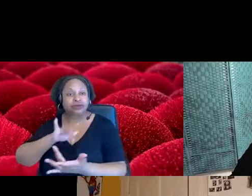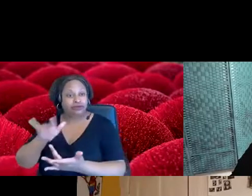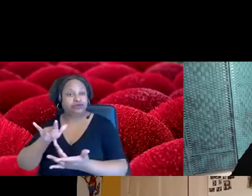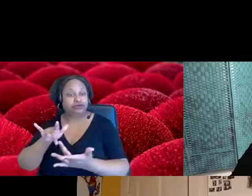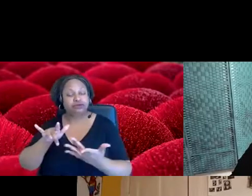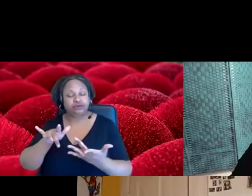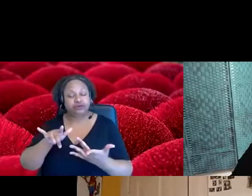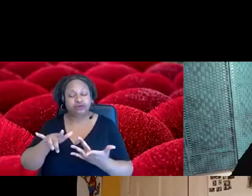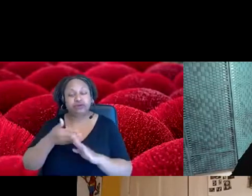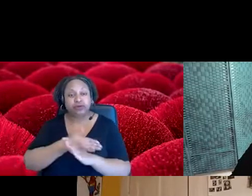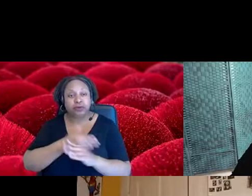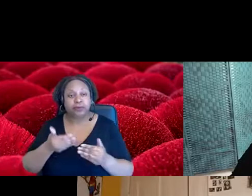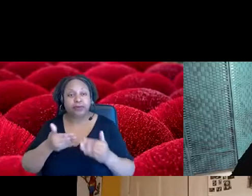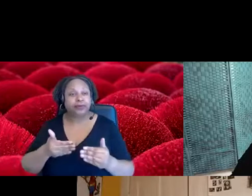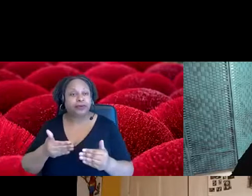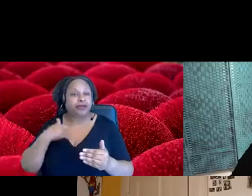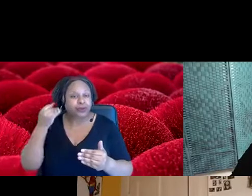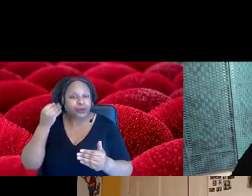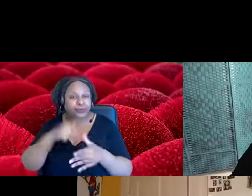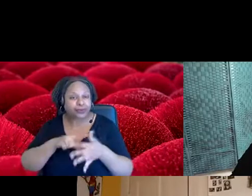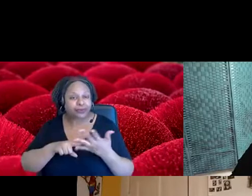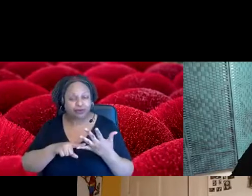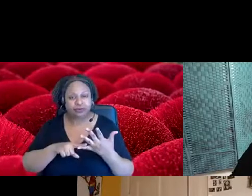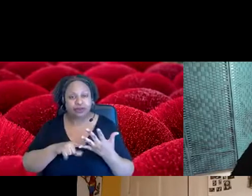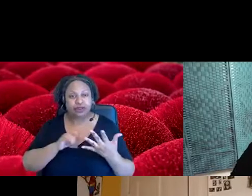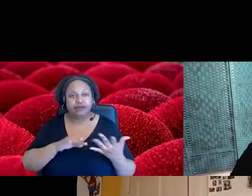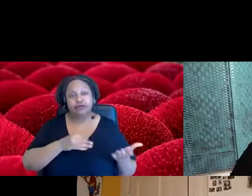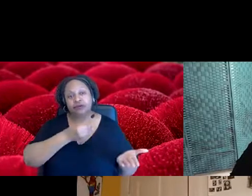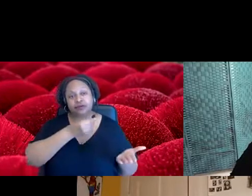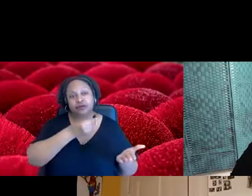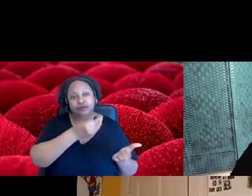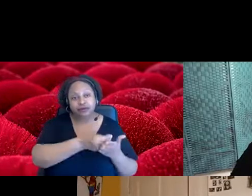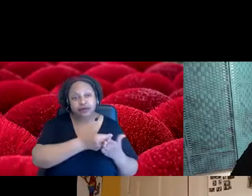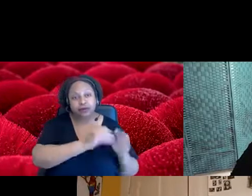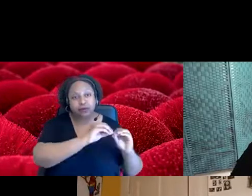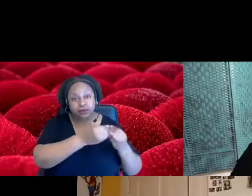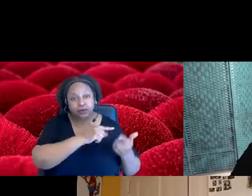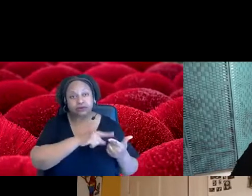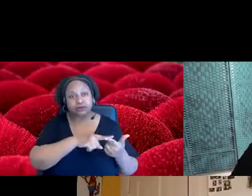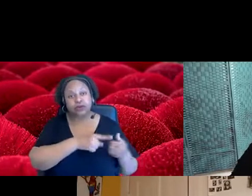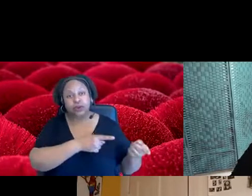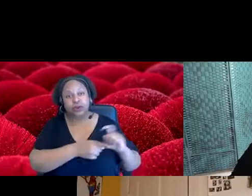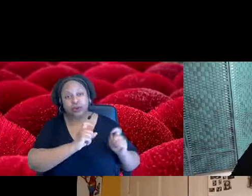at, okay, what, these are the things we need to do in terms of broadening and including